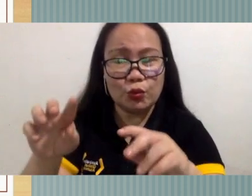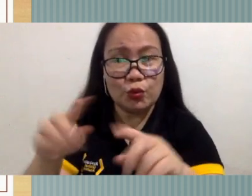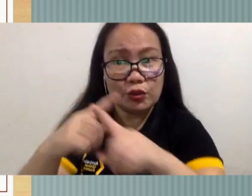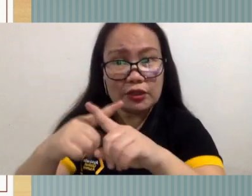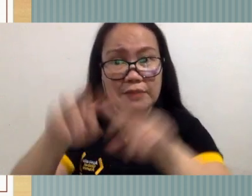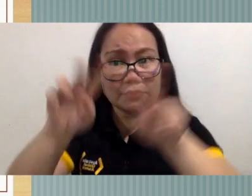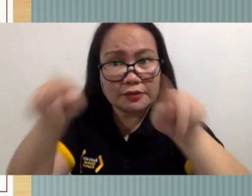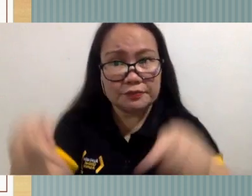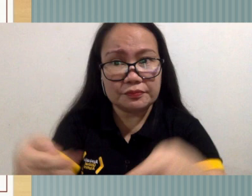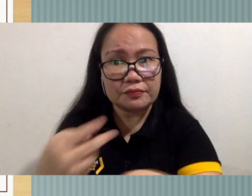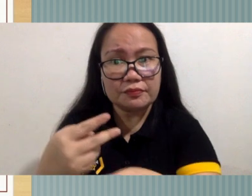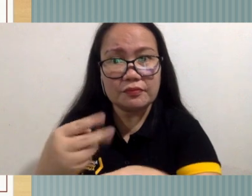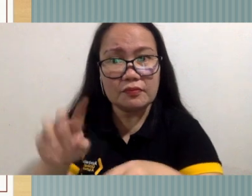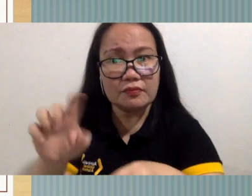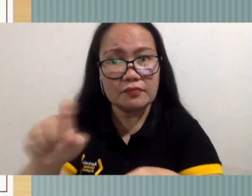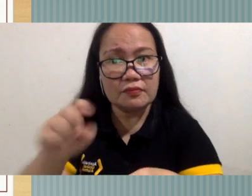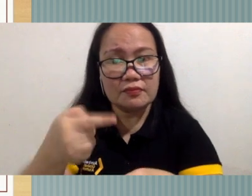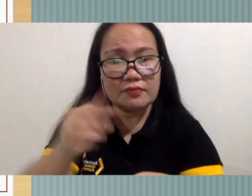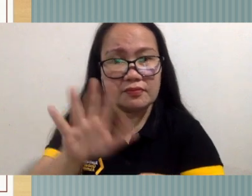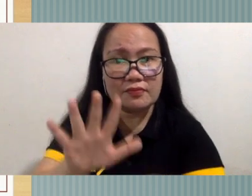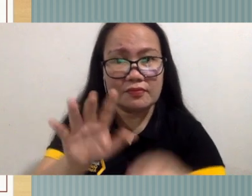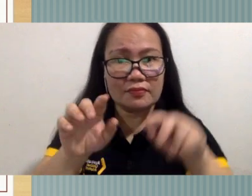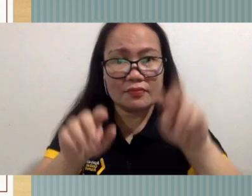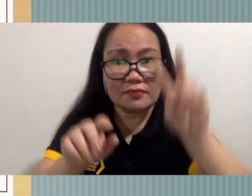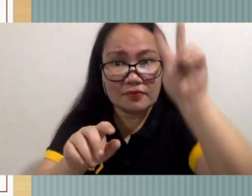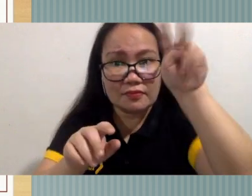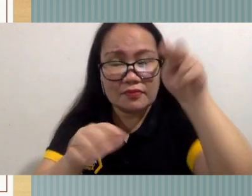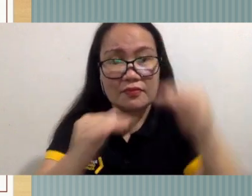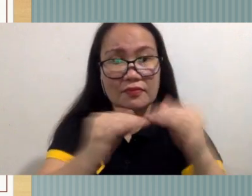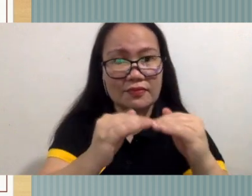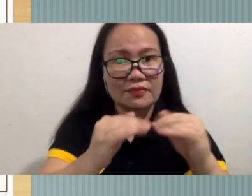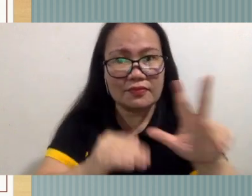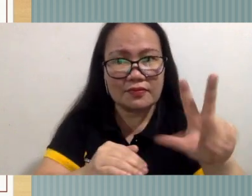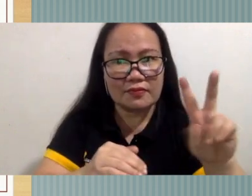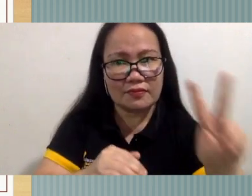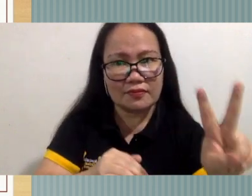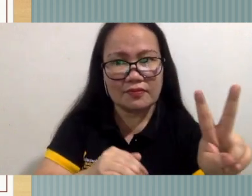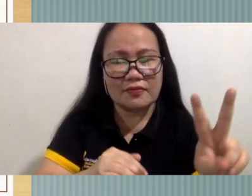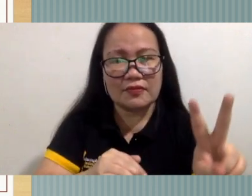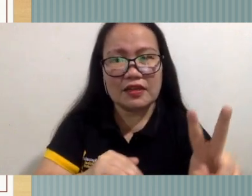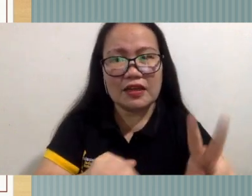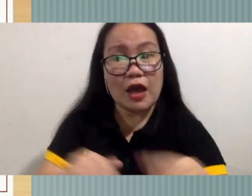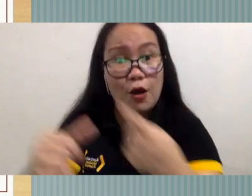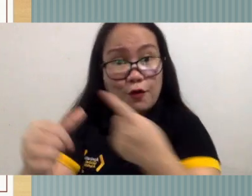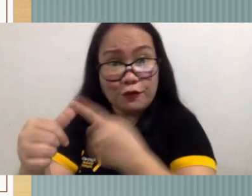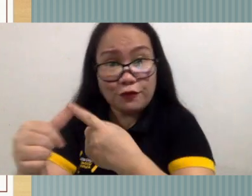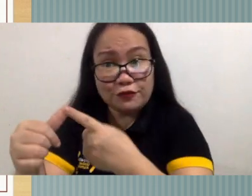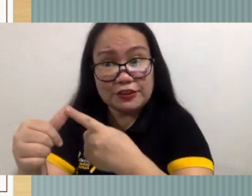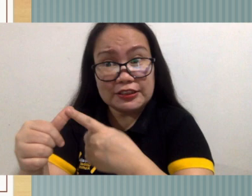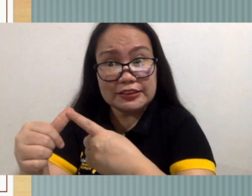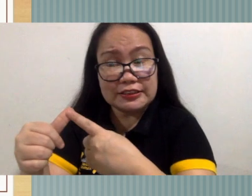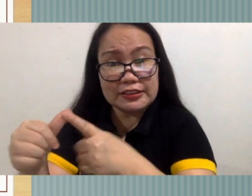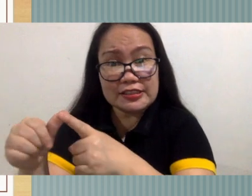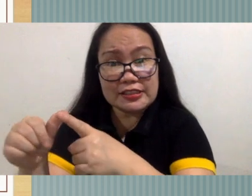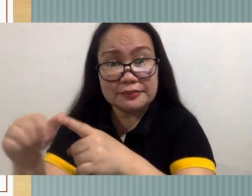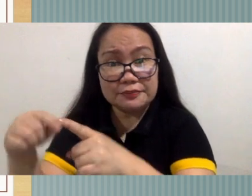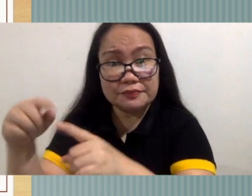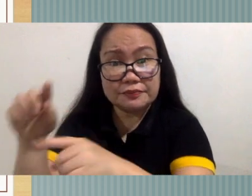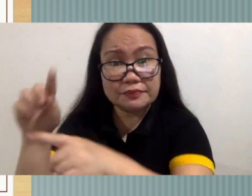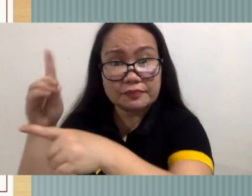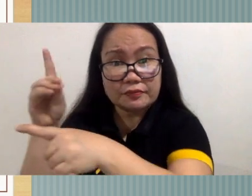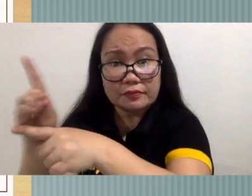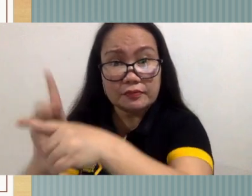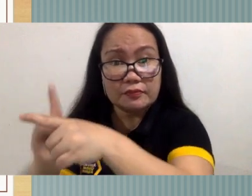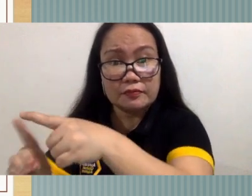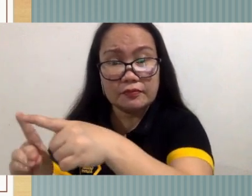2 times the quantity of x minus 5 raised to 2 is equal to 32. So, first,